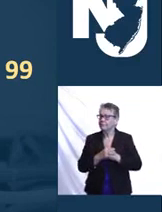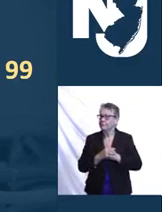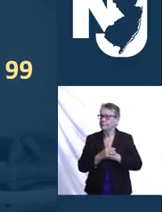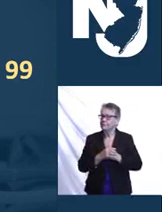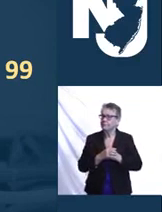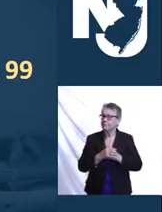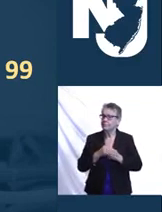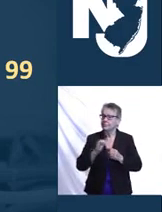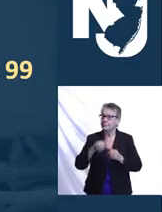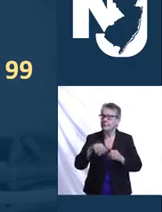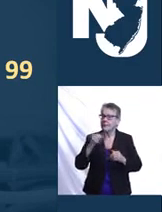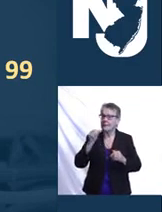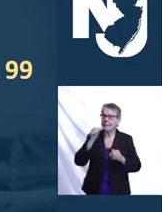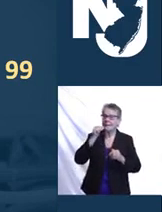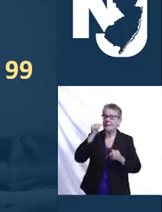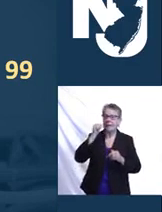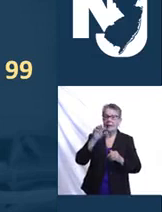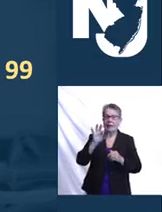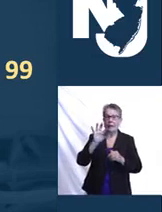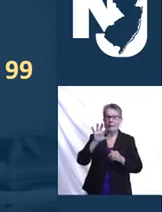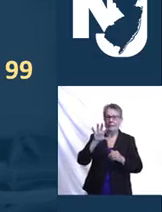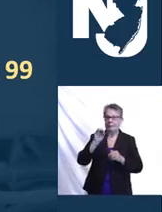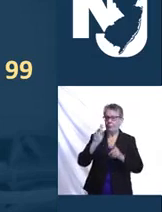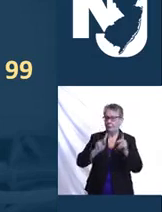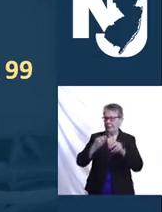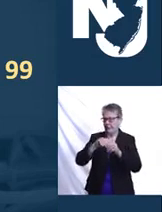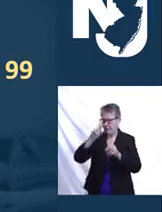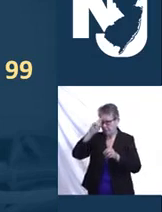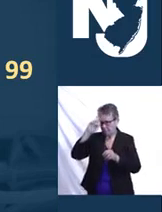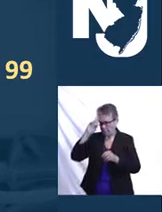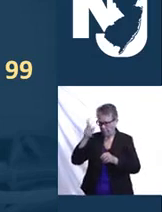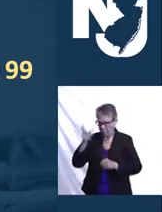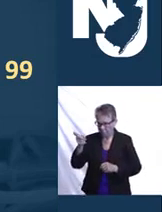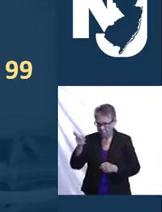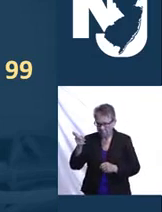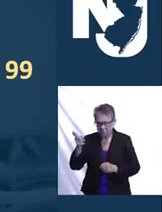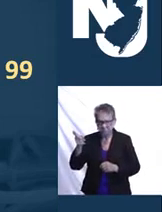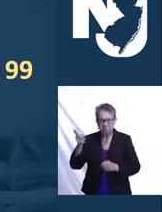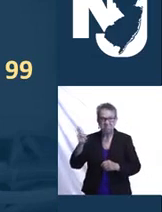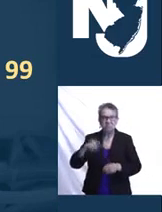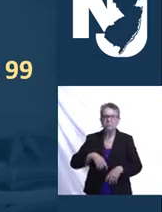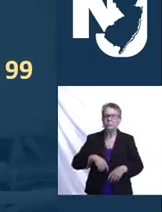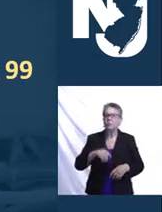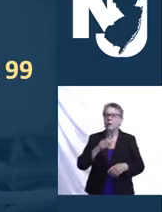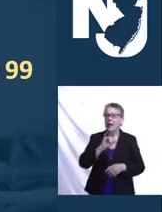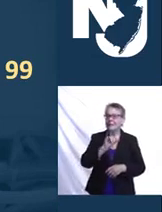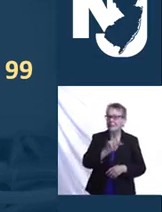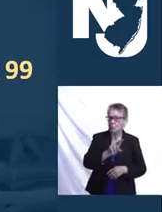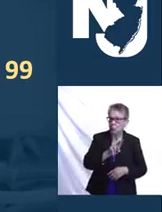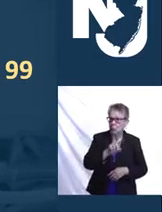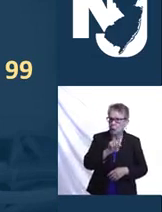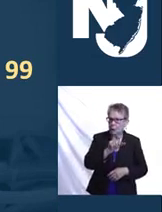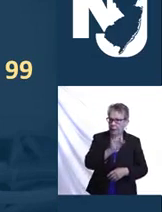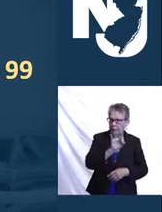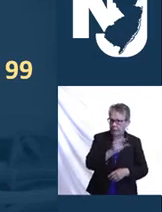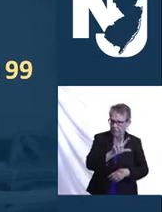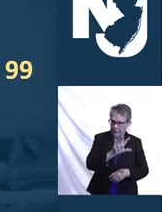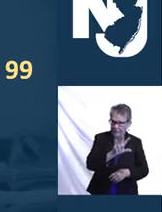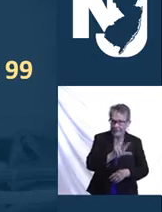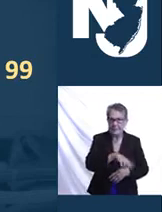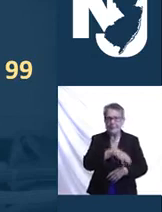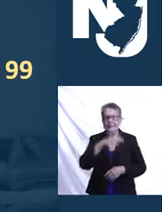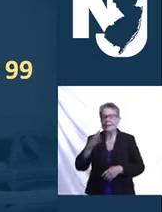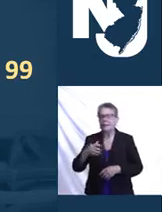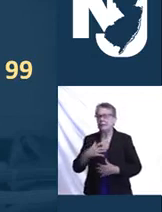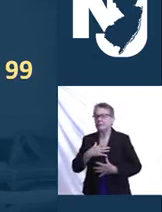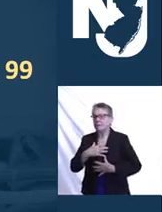confirmed COVID positive. This is the most people, by the way, we've had in our hospitals in 7 weeks. But importantly, on November